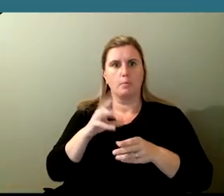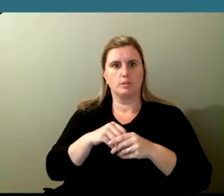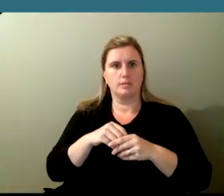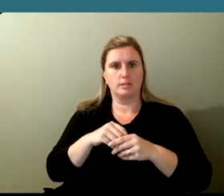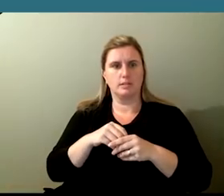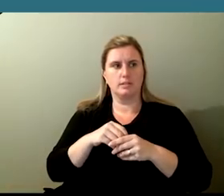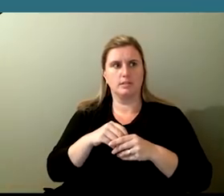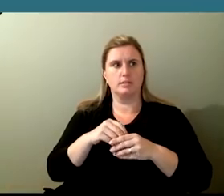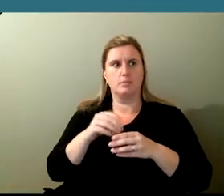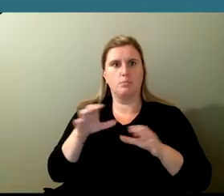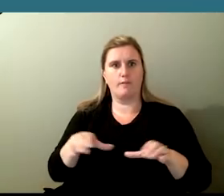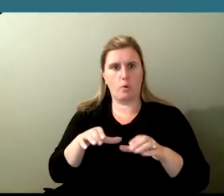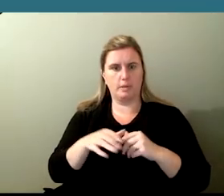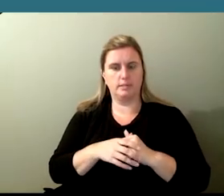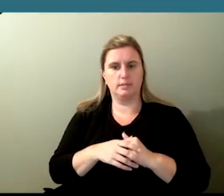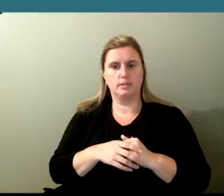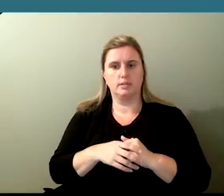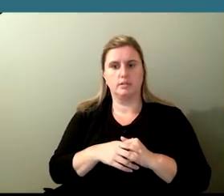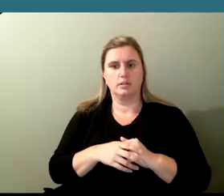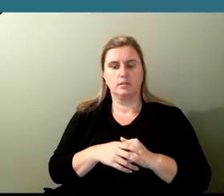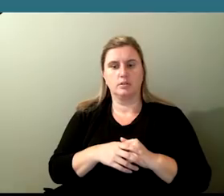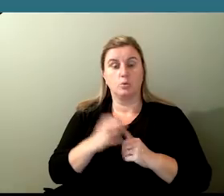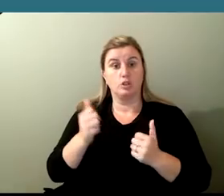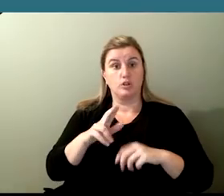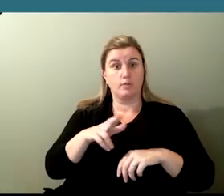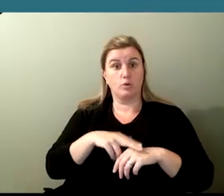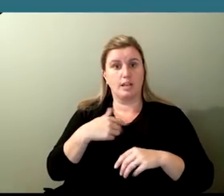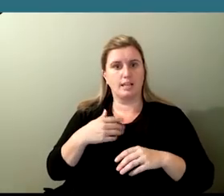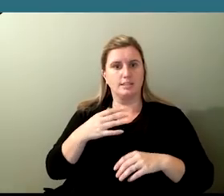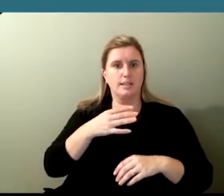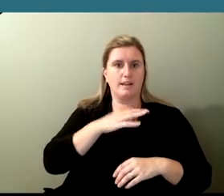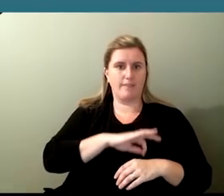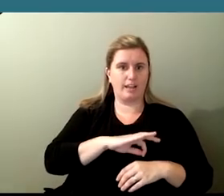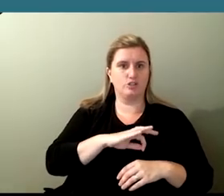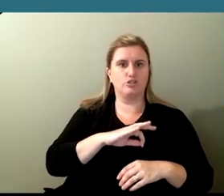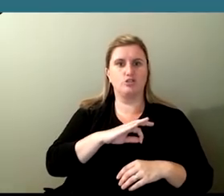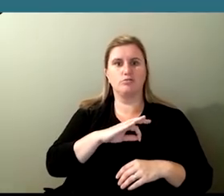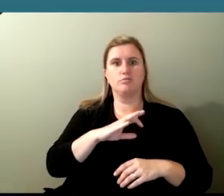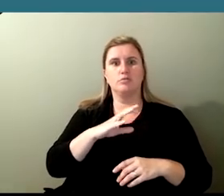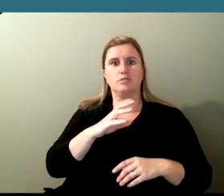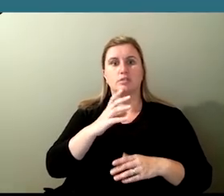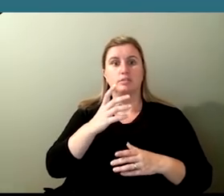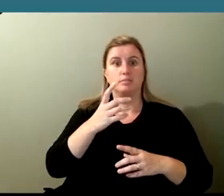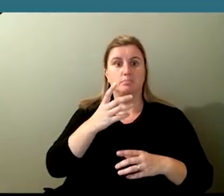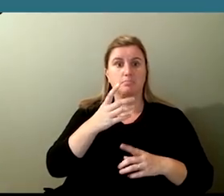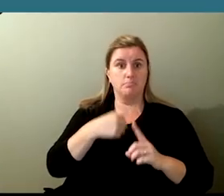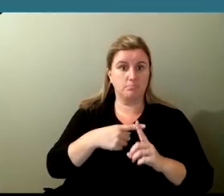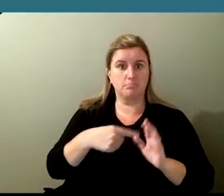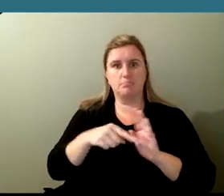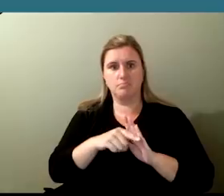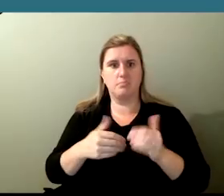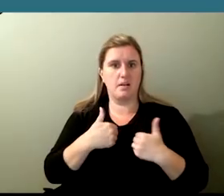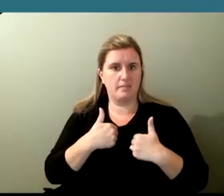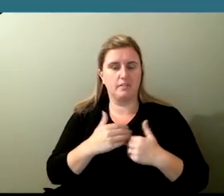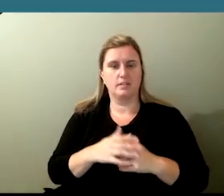performance, which of course has advantages and disadvantages. So basically, I videotape